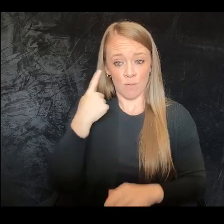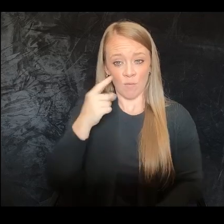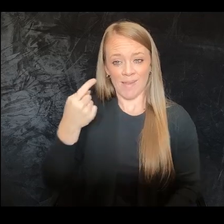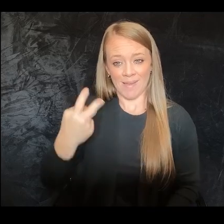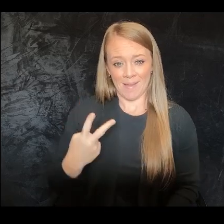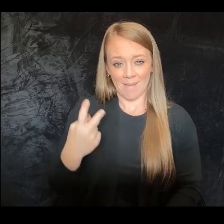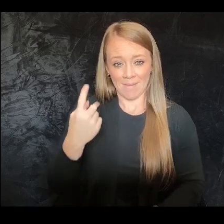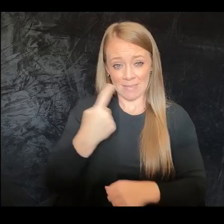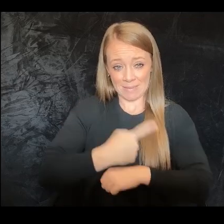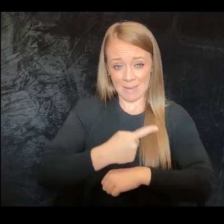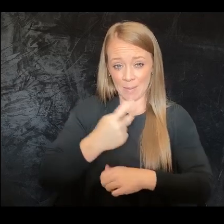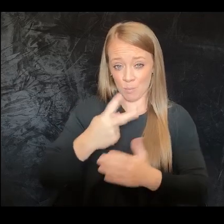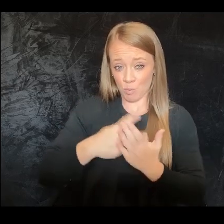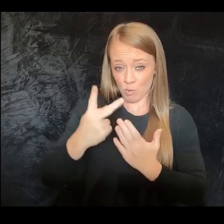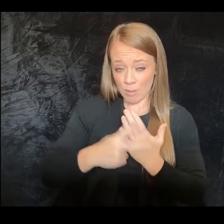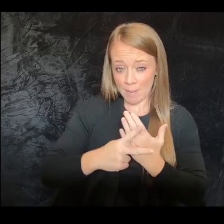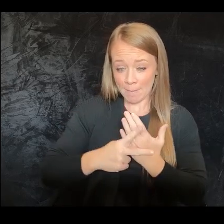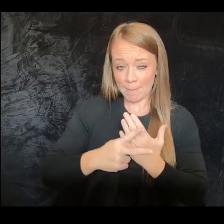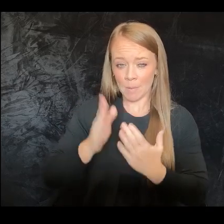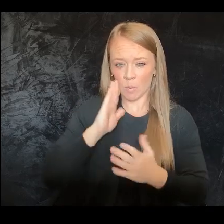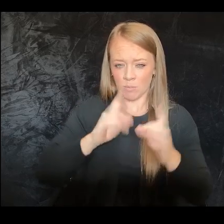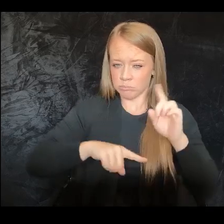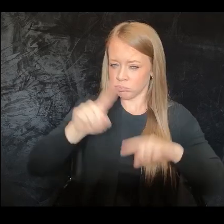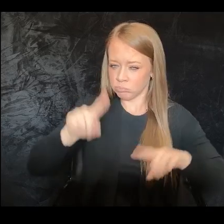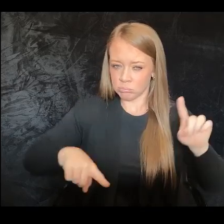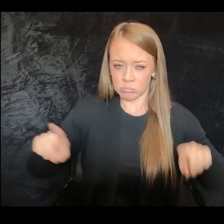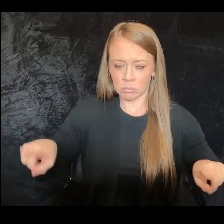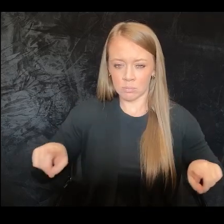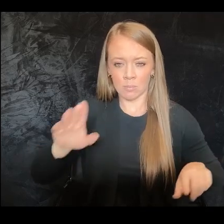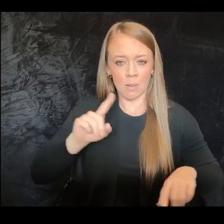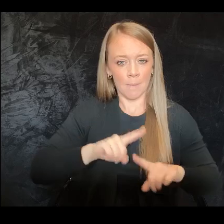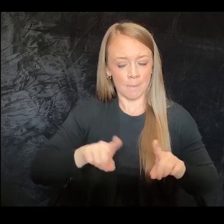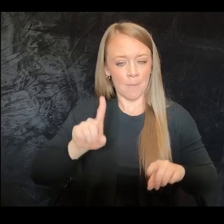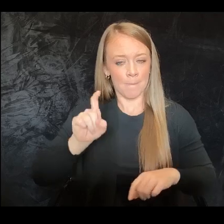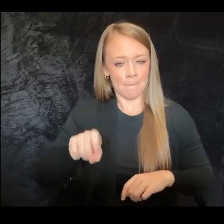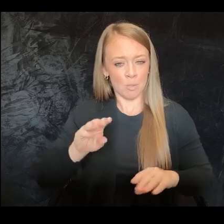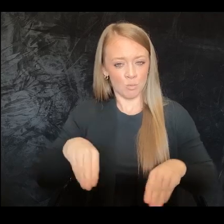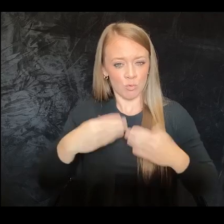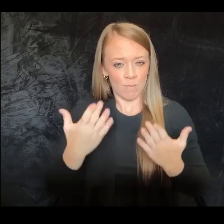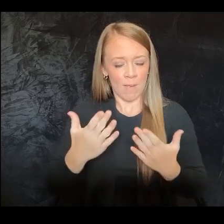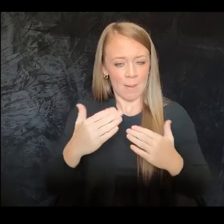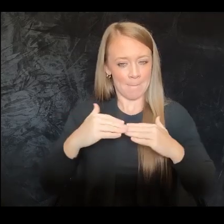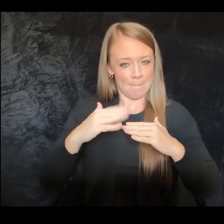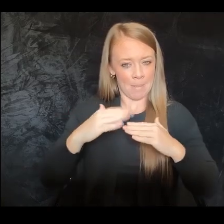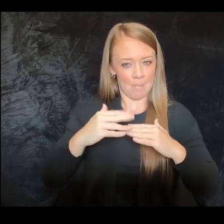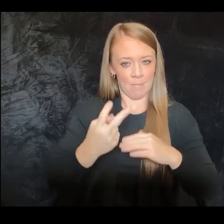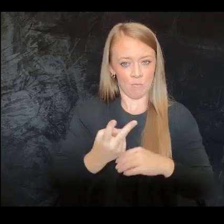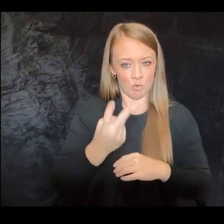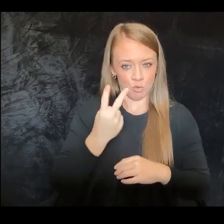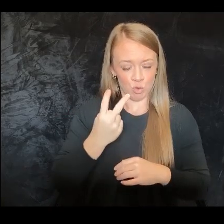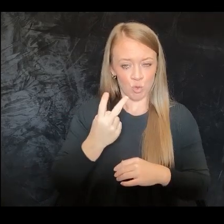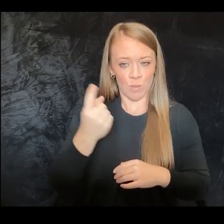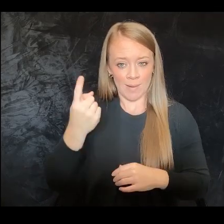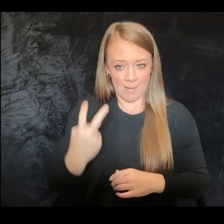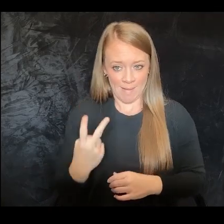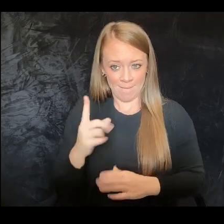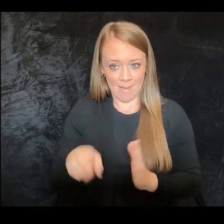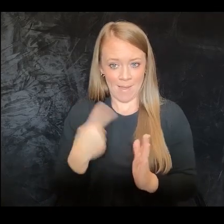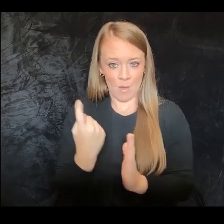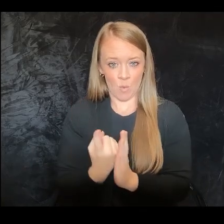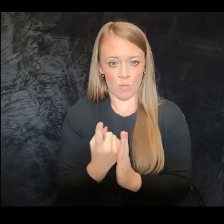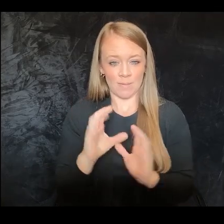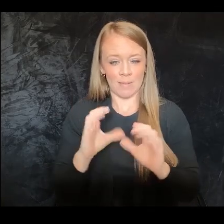the half-day program may vary, but shall provide a minimum of 2